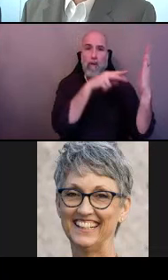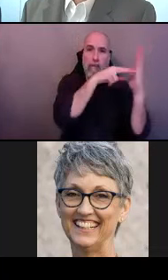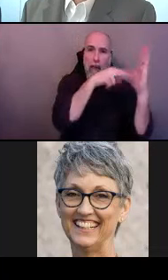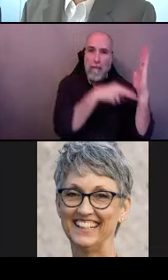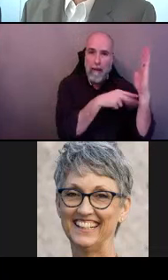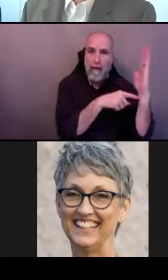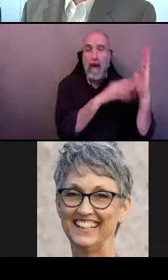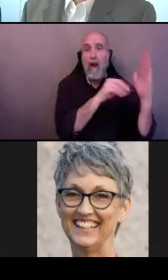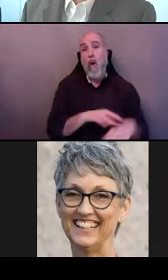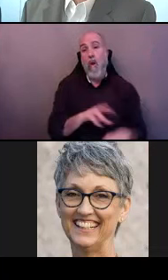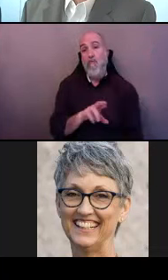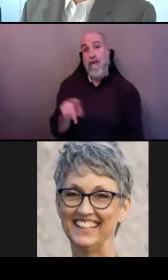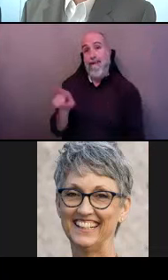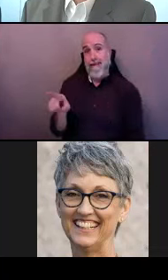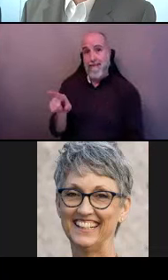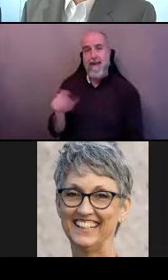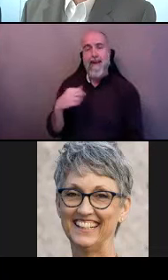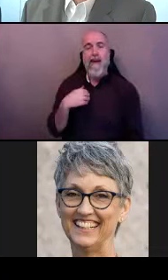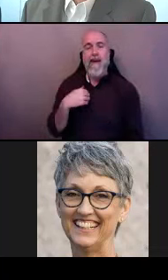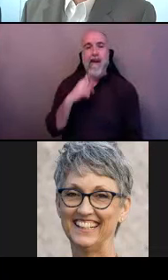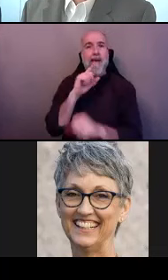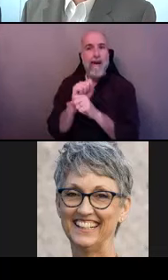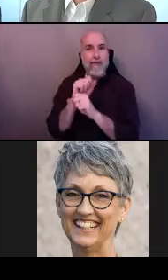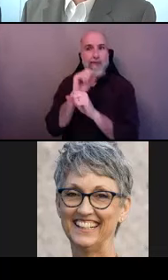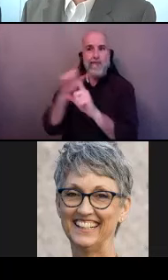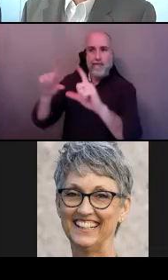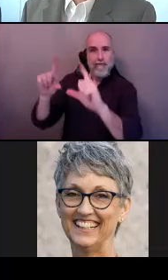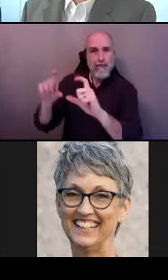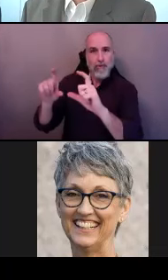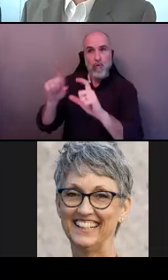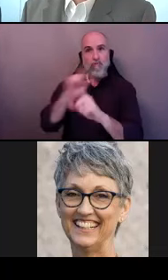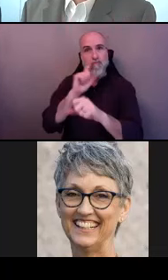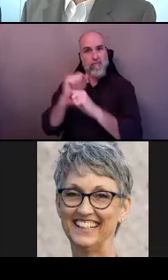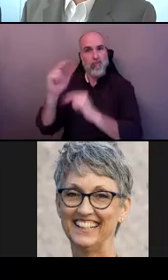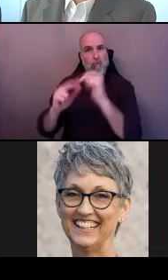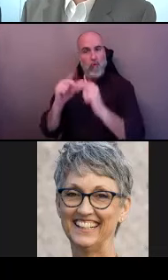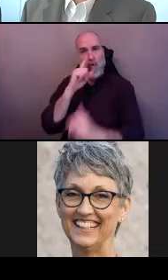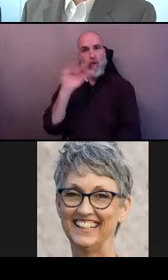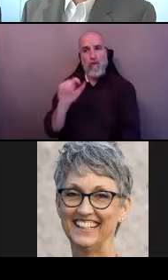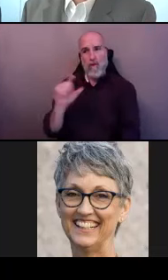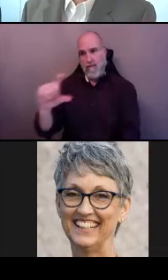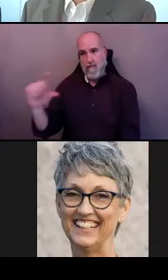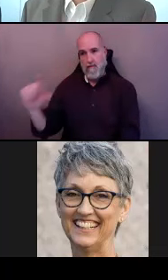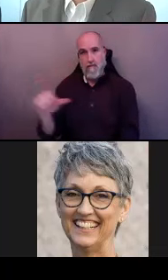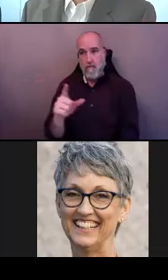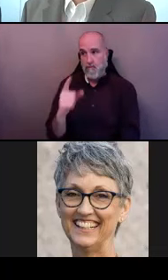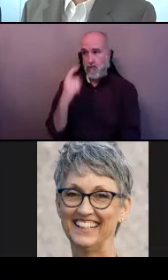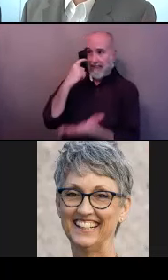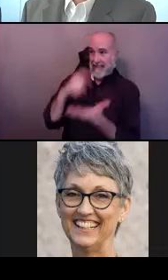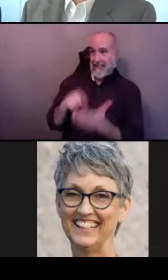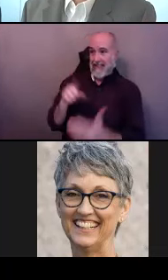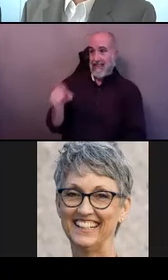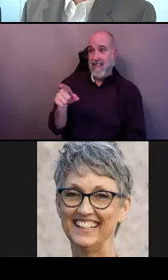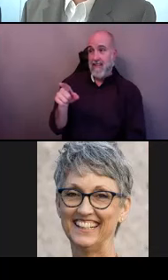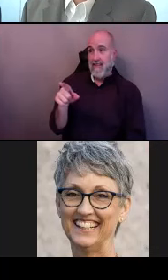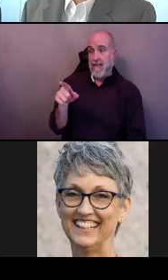on the right, we have actual images from construction sites. So as you can see, the outlet on